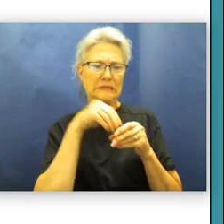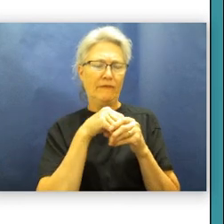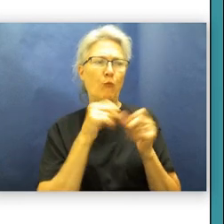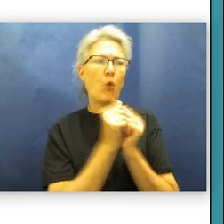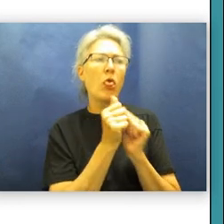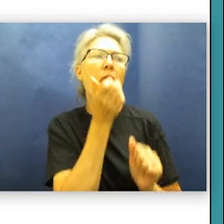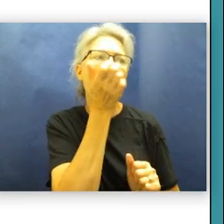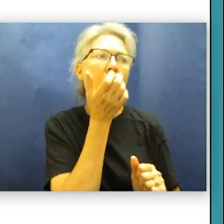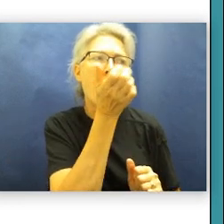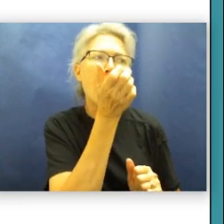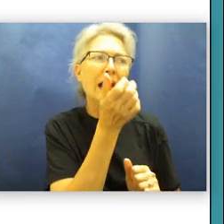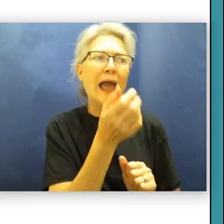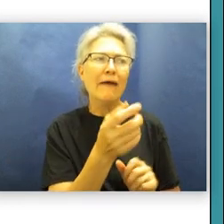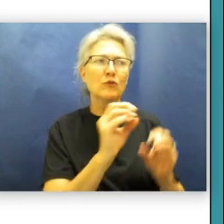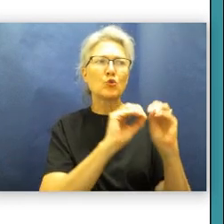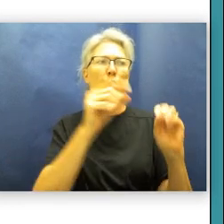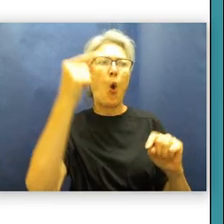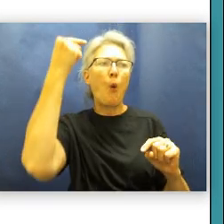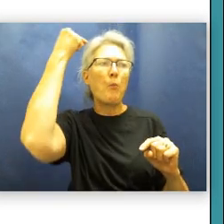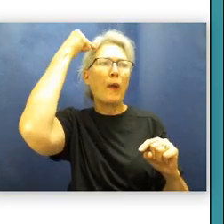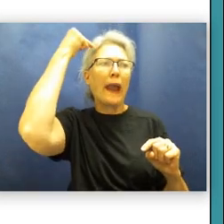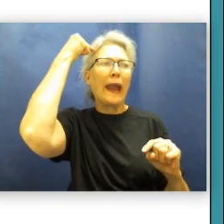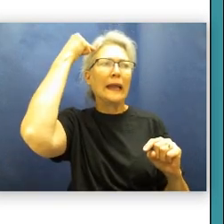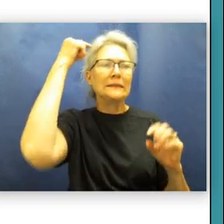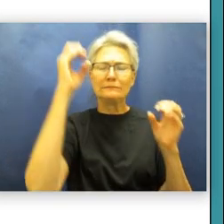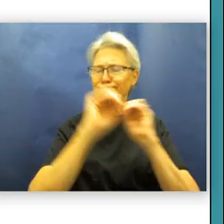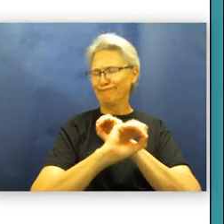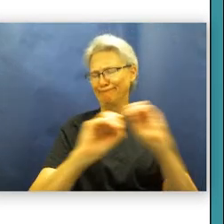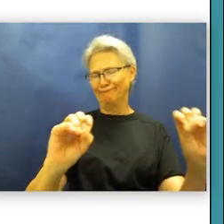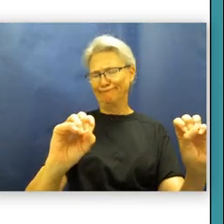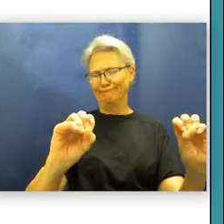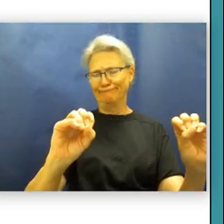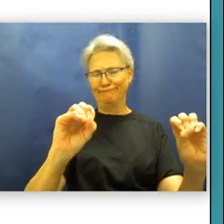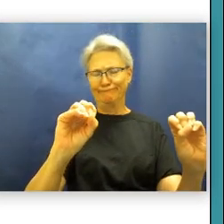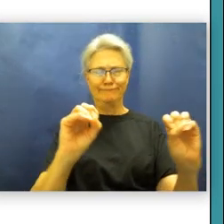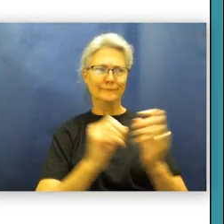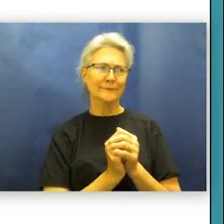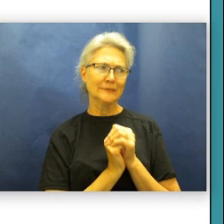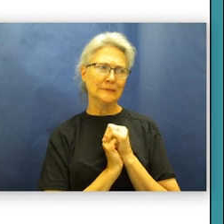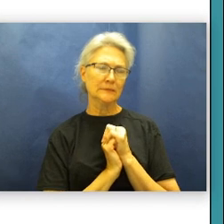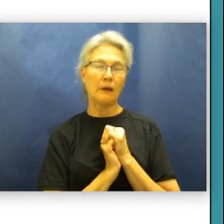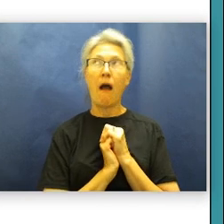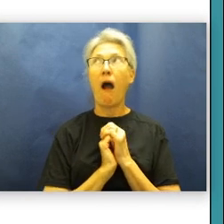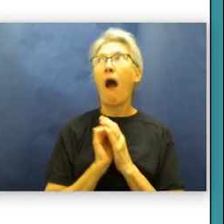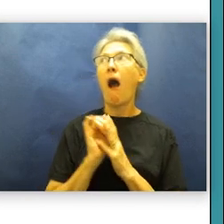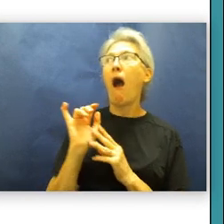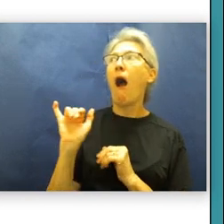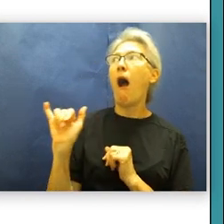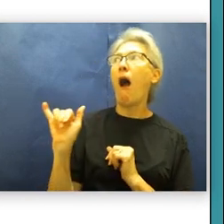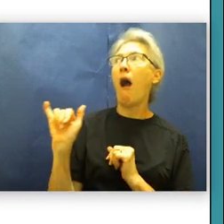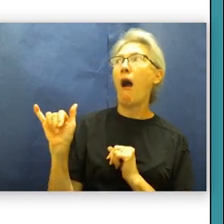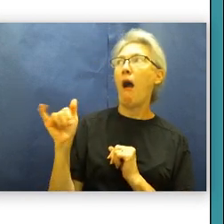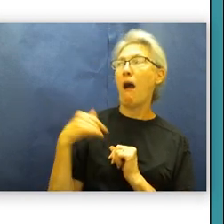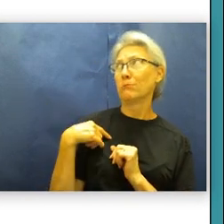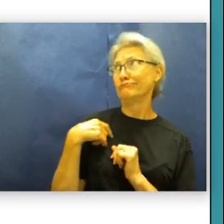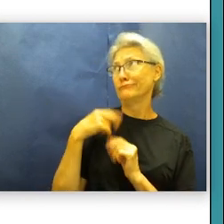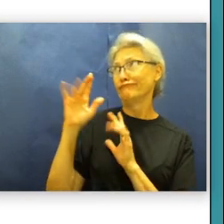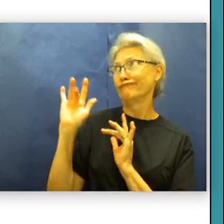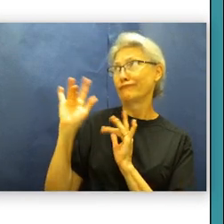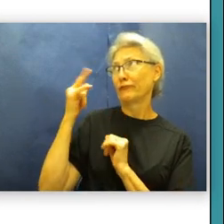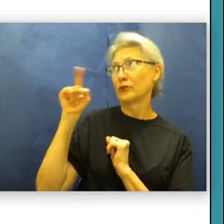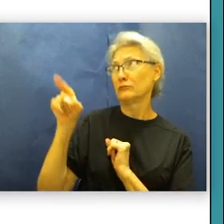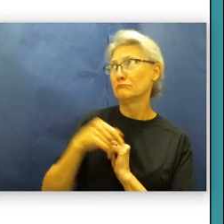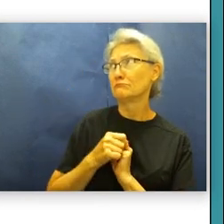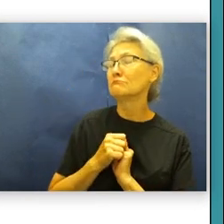so I have no brains at all," he answered sadly. "Oh," said Dorothy, "I'm awfully sorry for